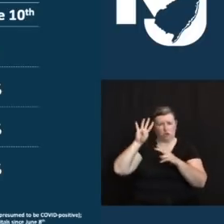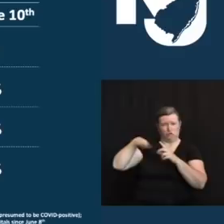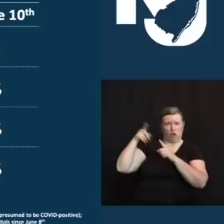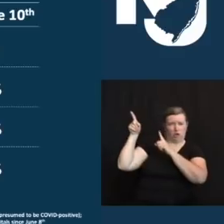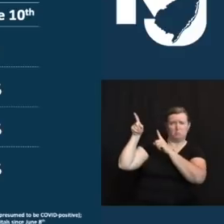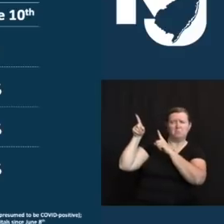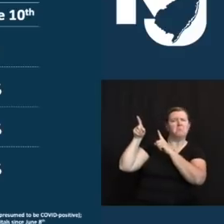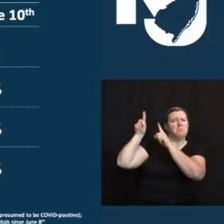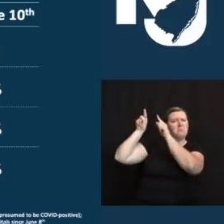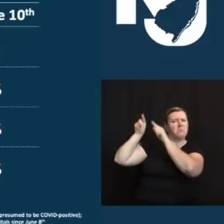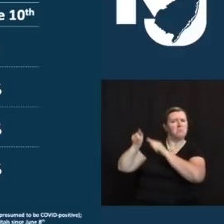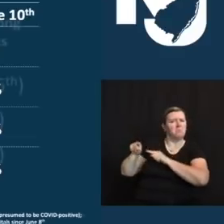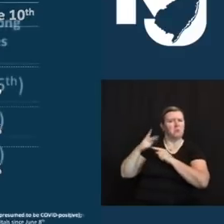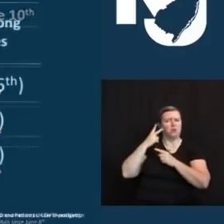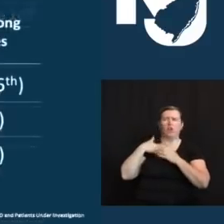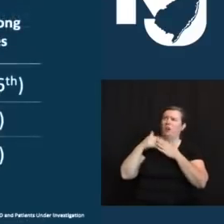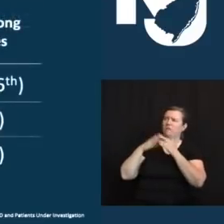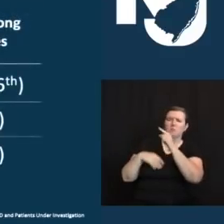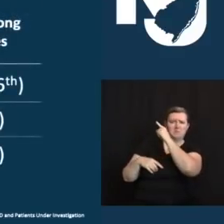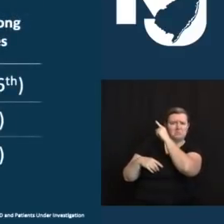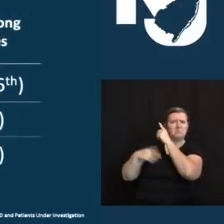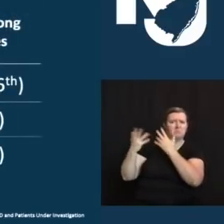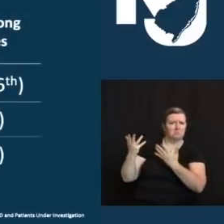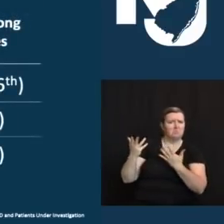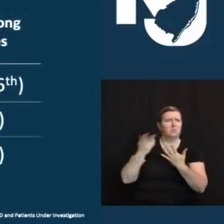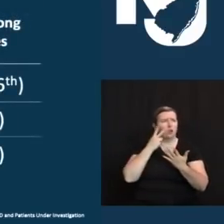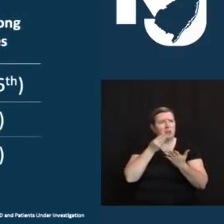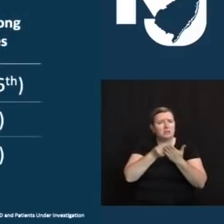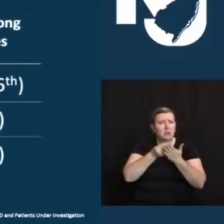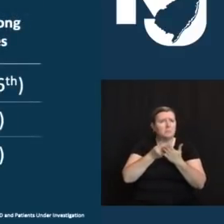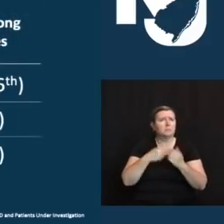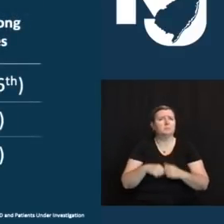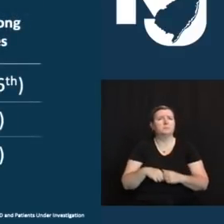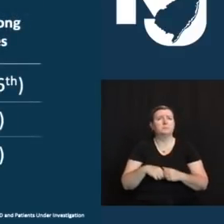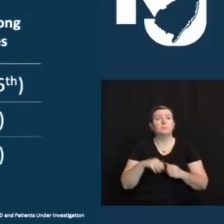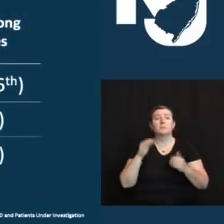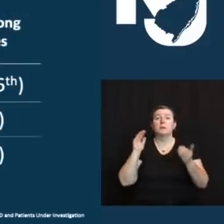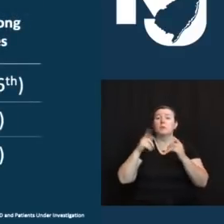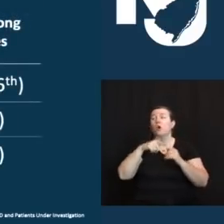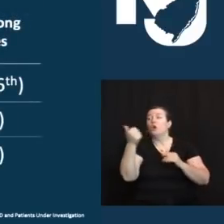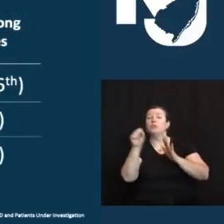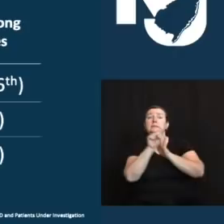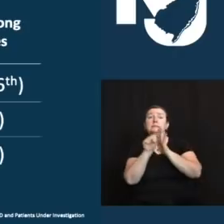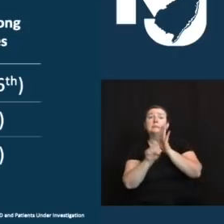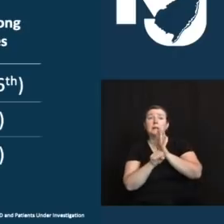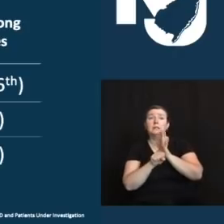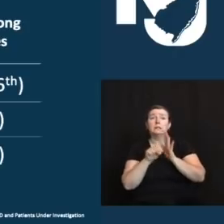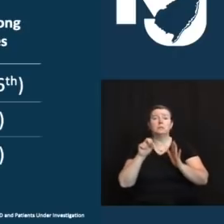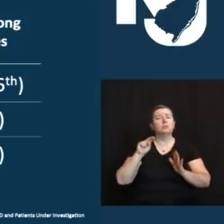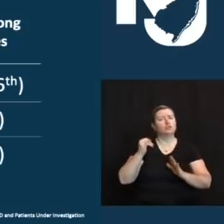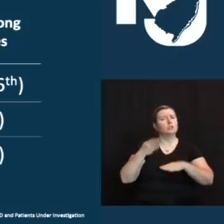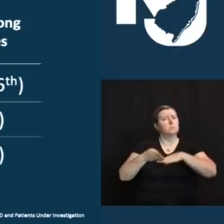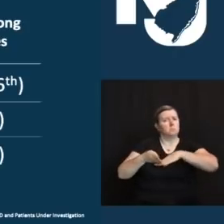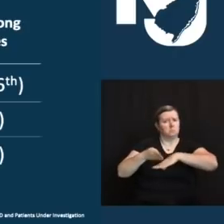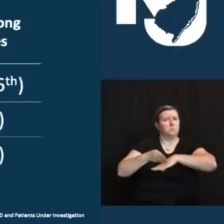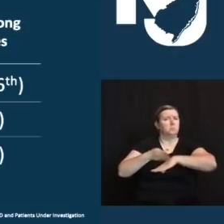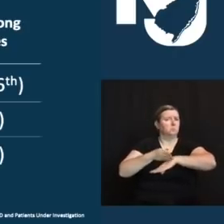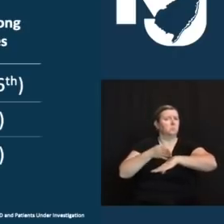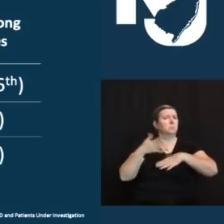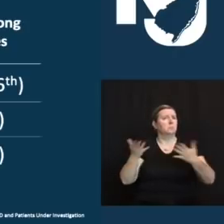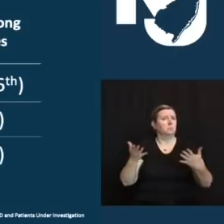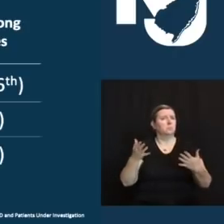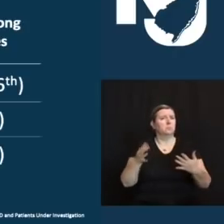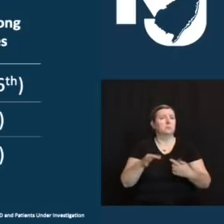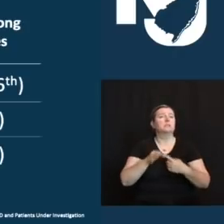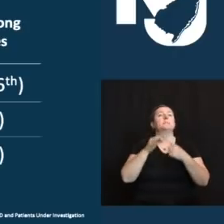of our restart. And we continue to see our standing improve among all other states, especially as it relates to new